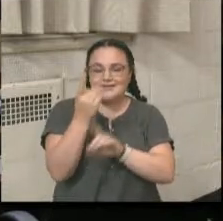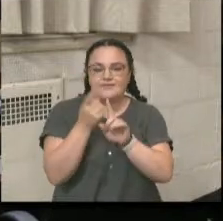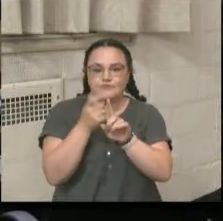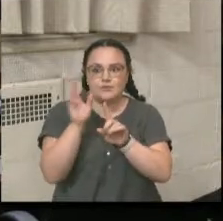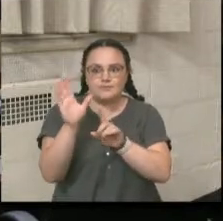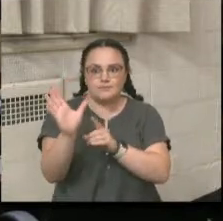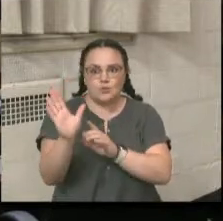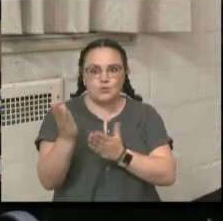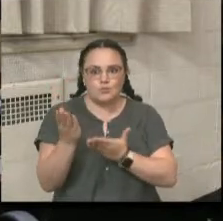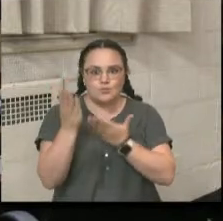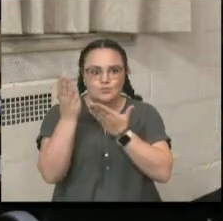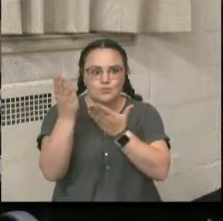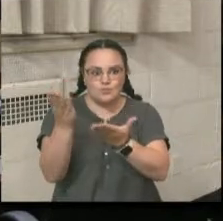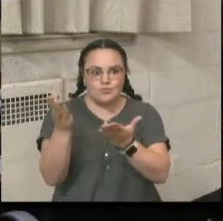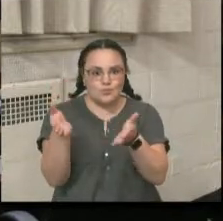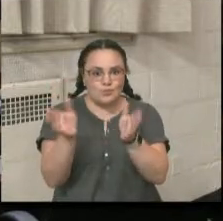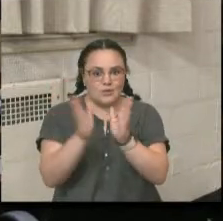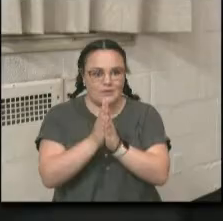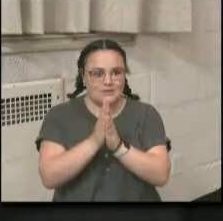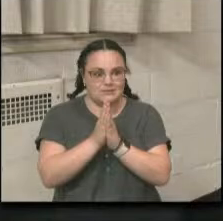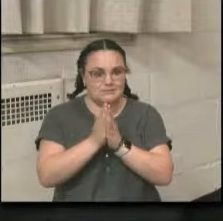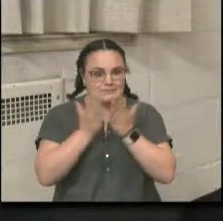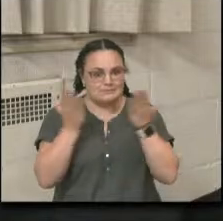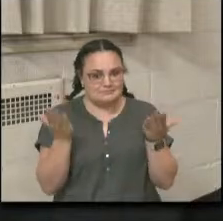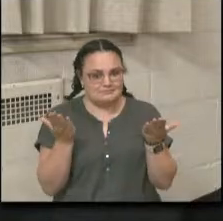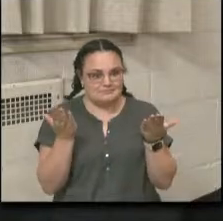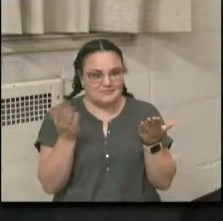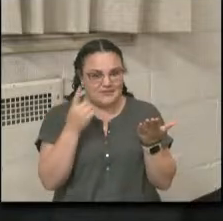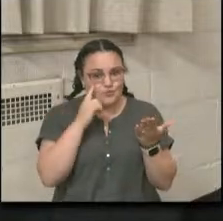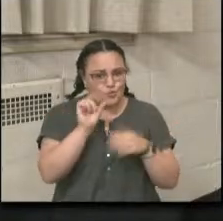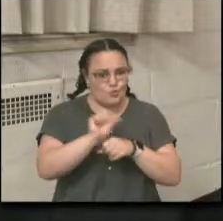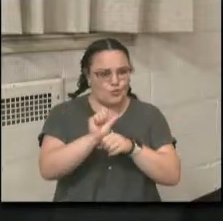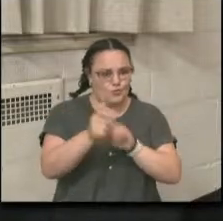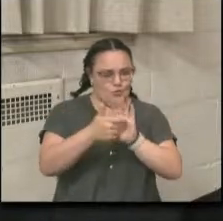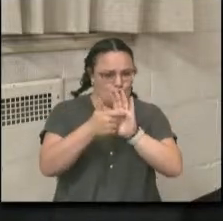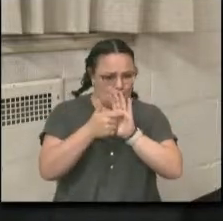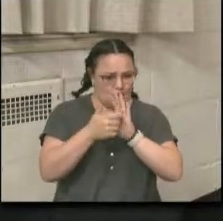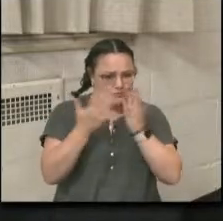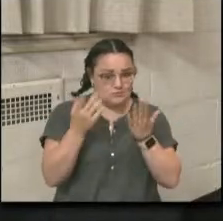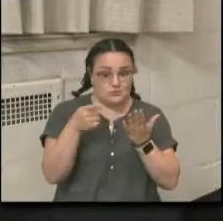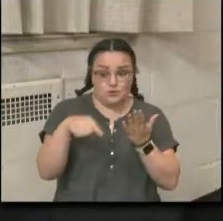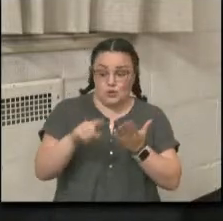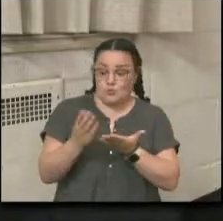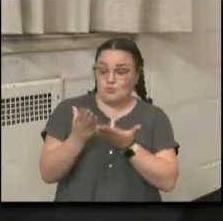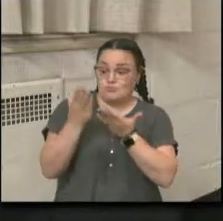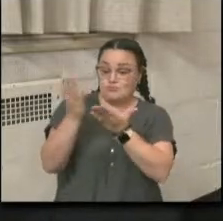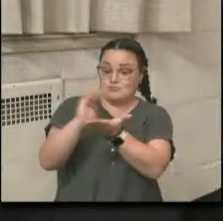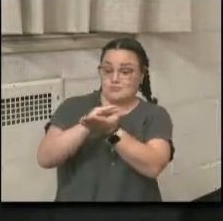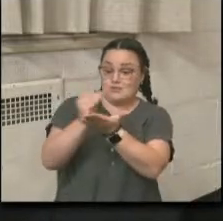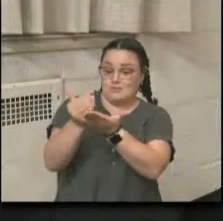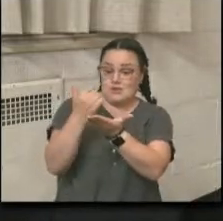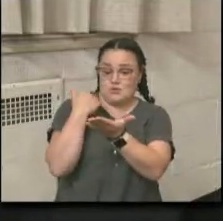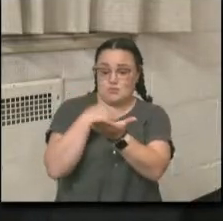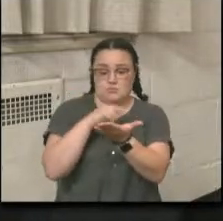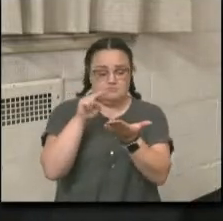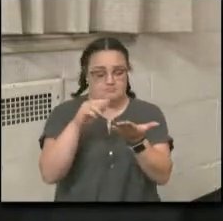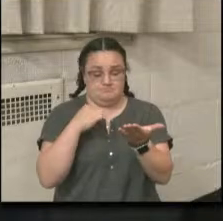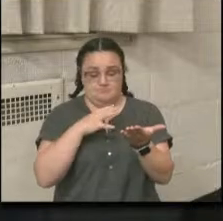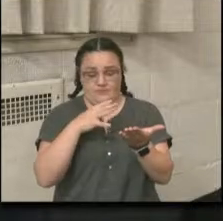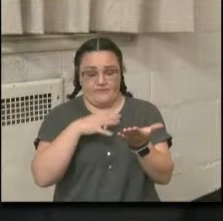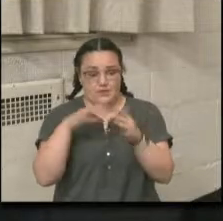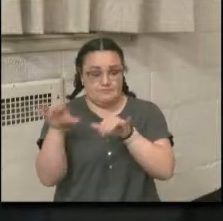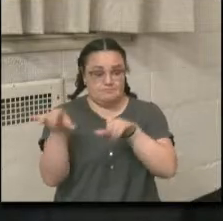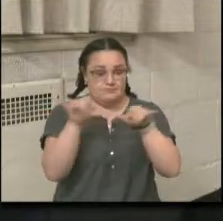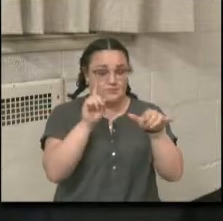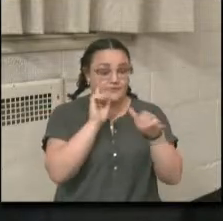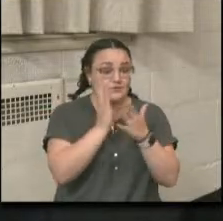to stand up that function to begin the work that's required. And so based off of what was provided, that is what's reflected in the budget. When we